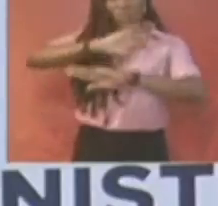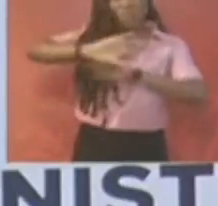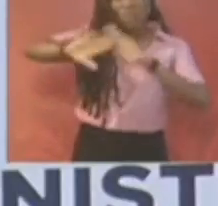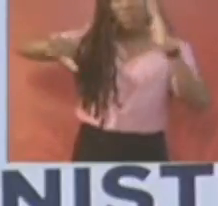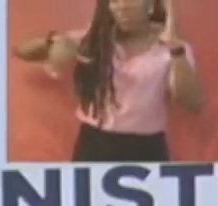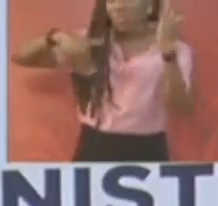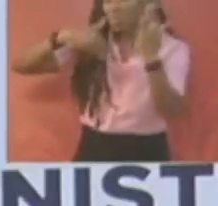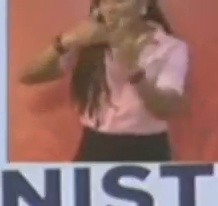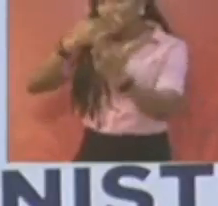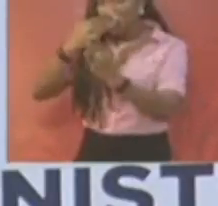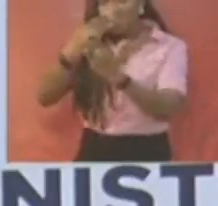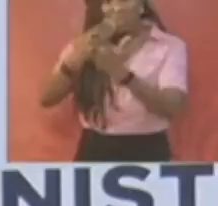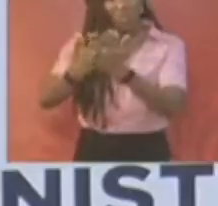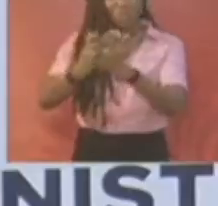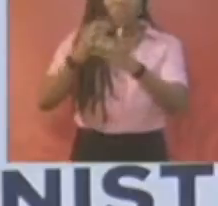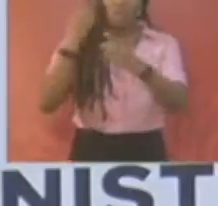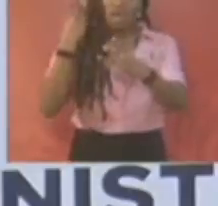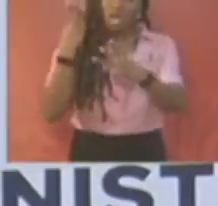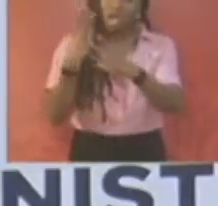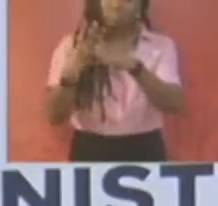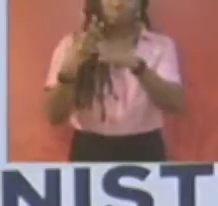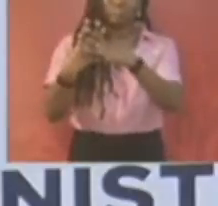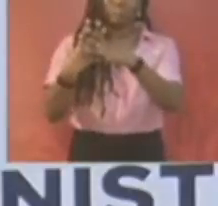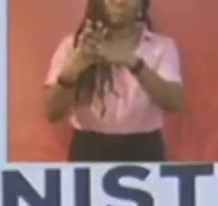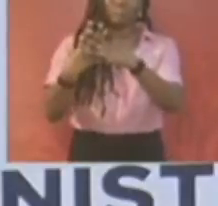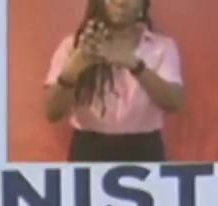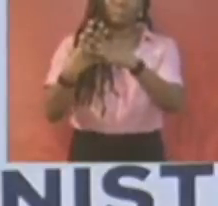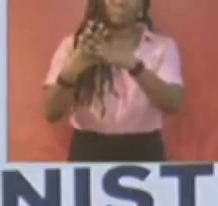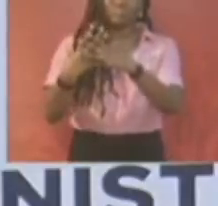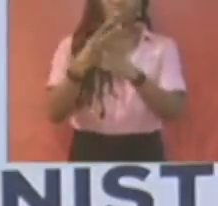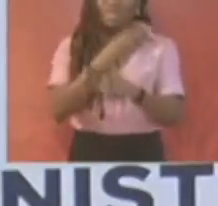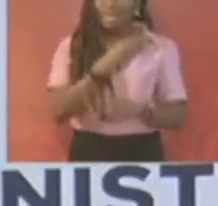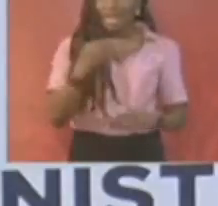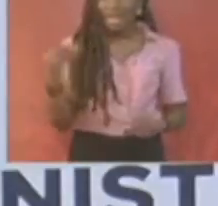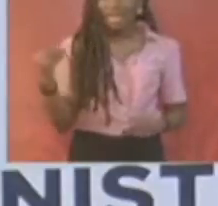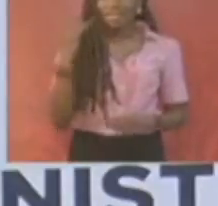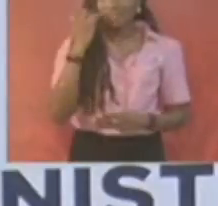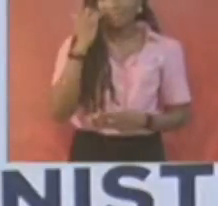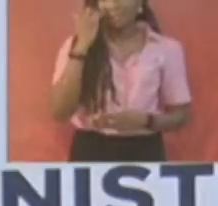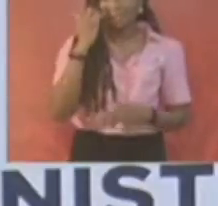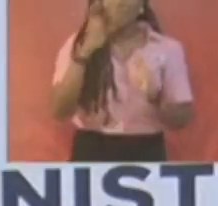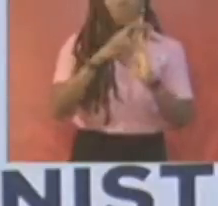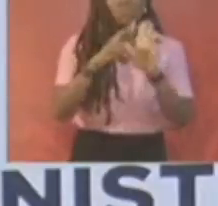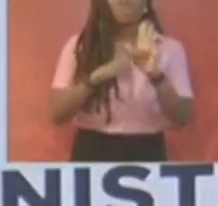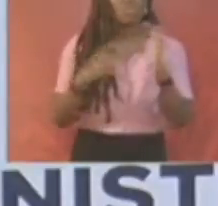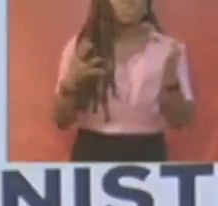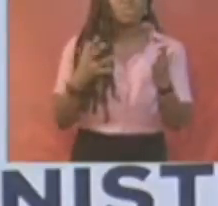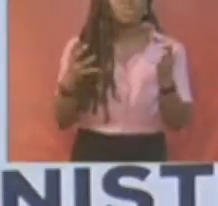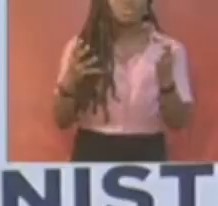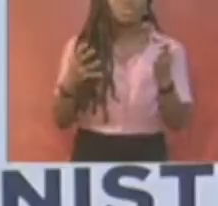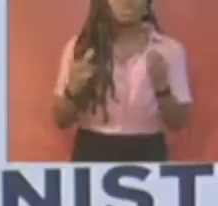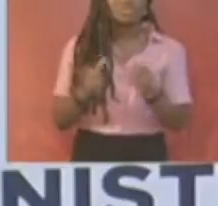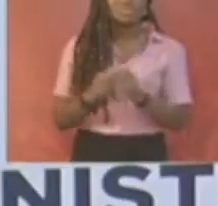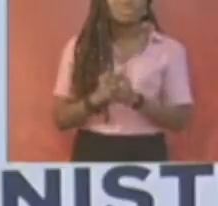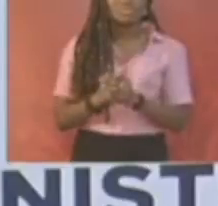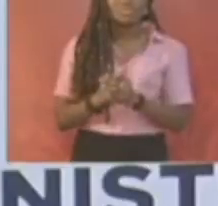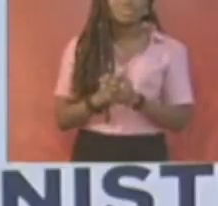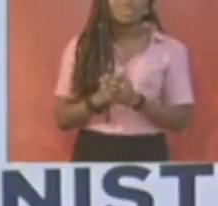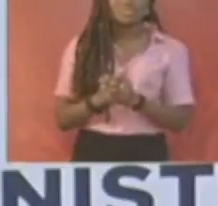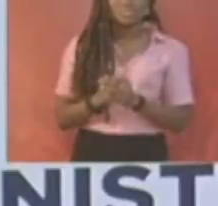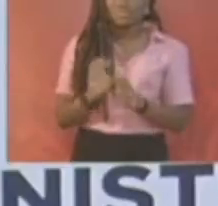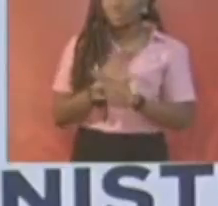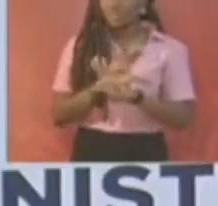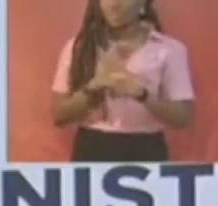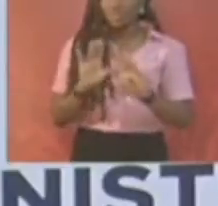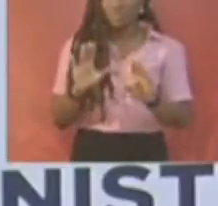protective services remand facilities. And those measures would include asking people not to come